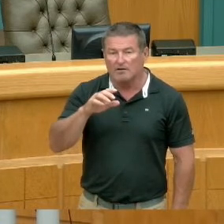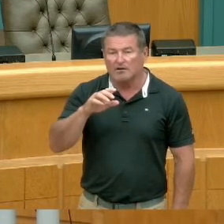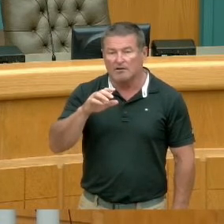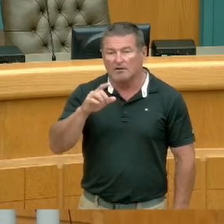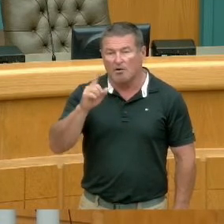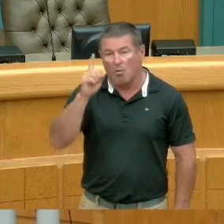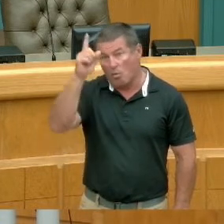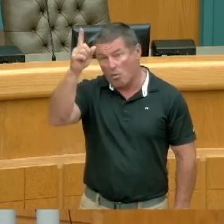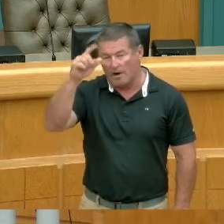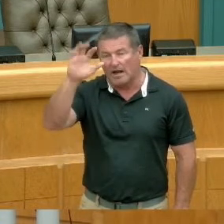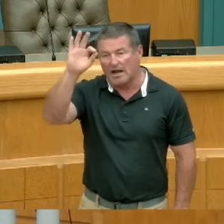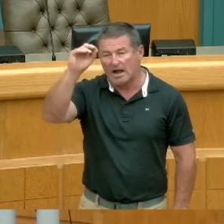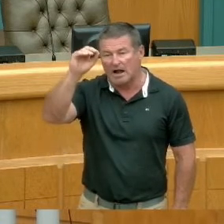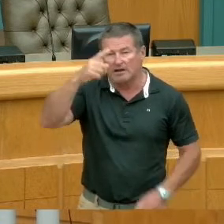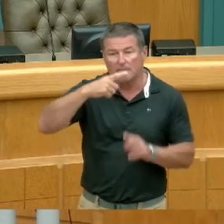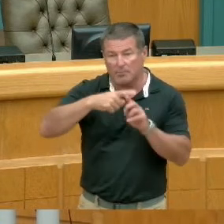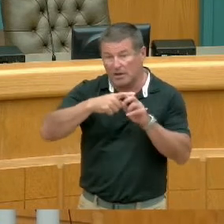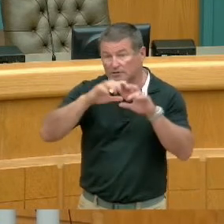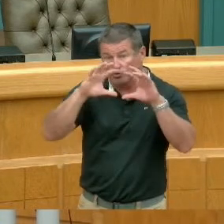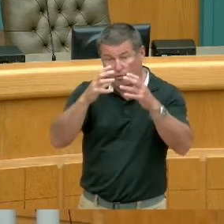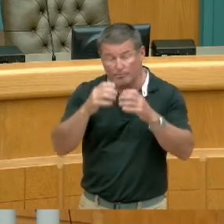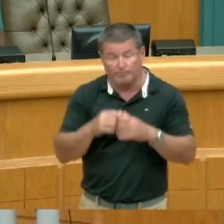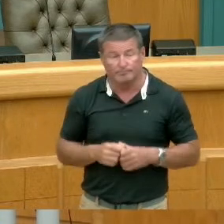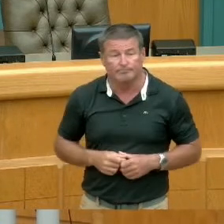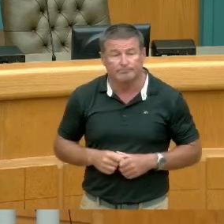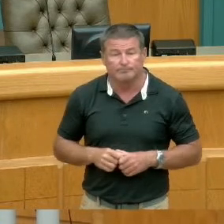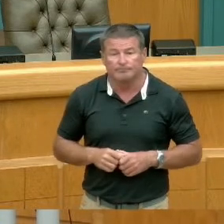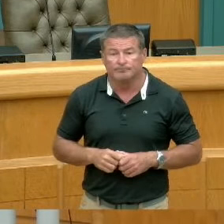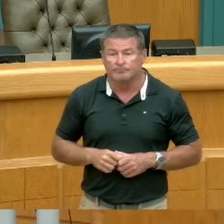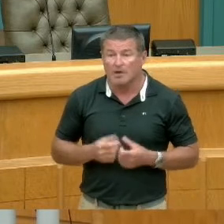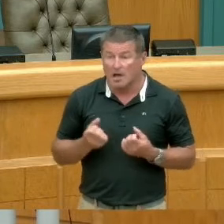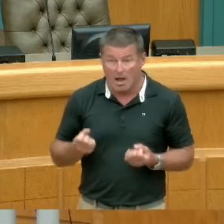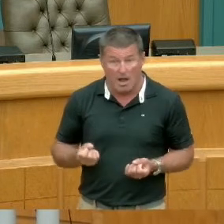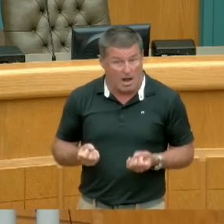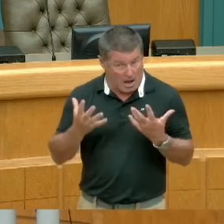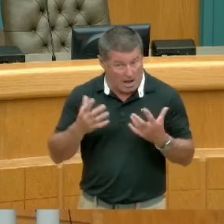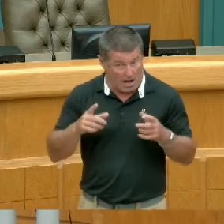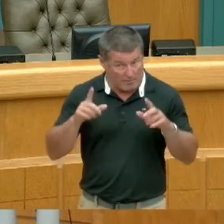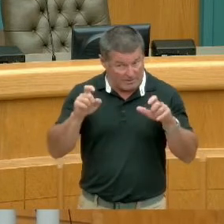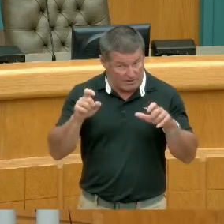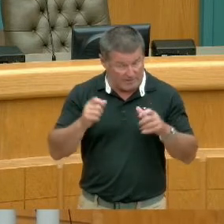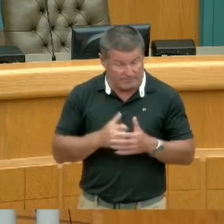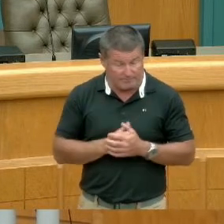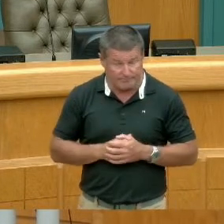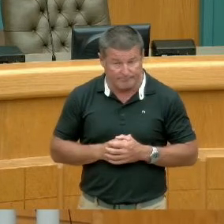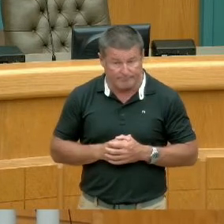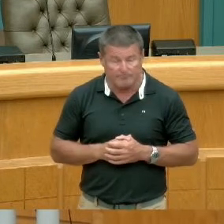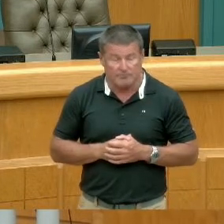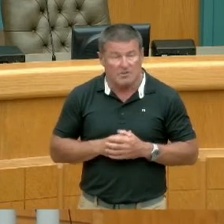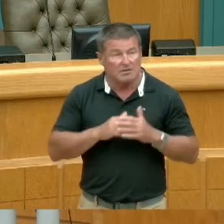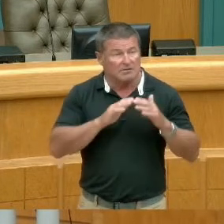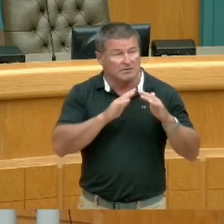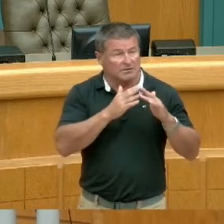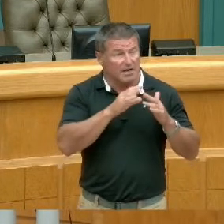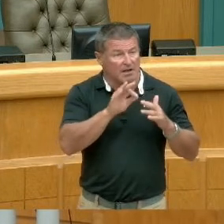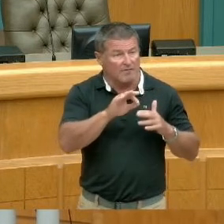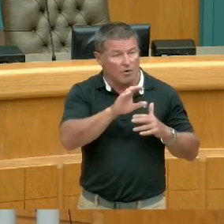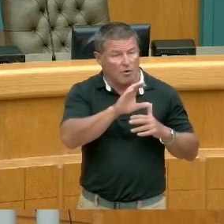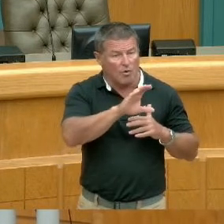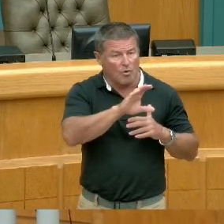90-plus category. And then when we look at number of tests, today between the city,